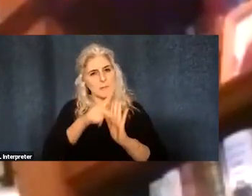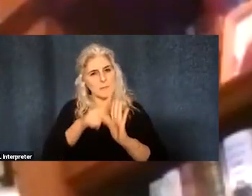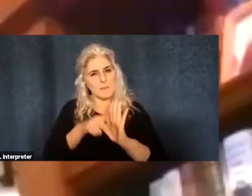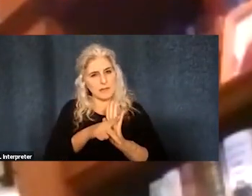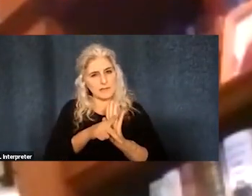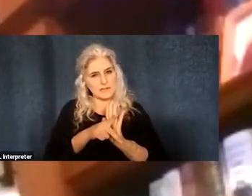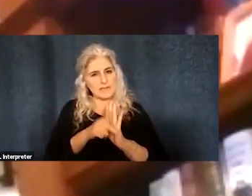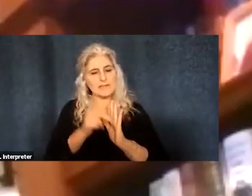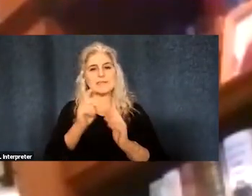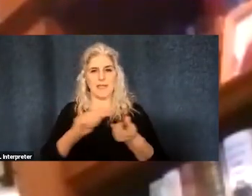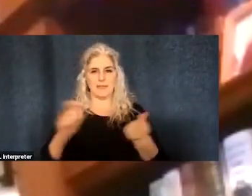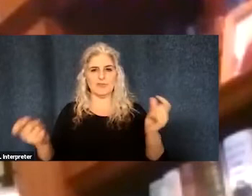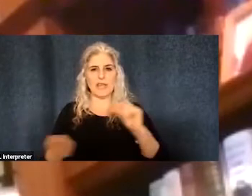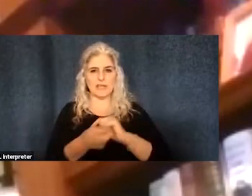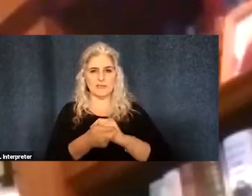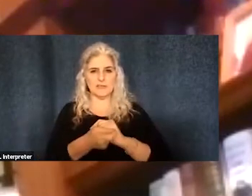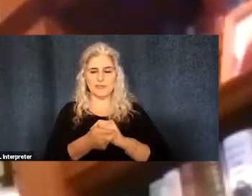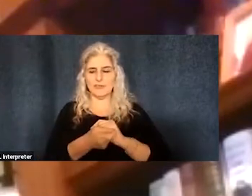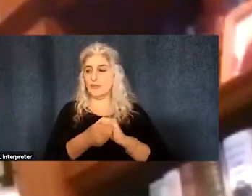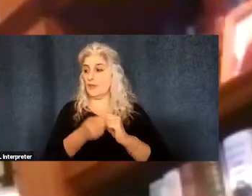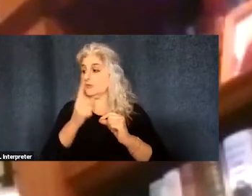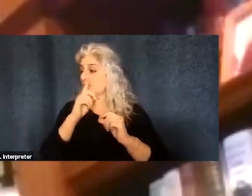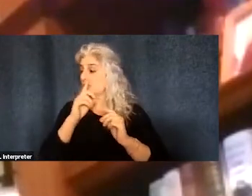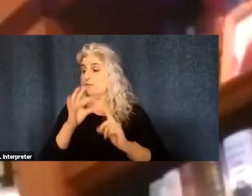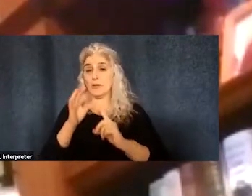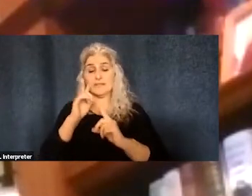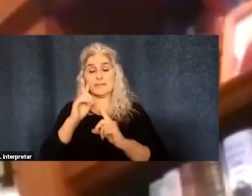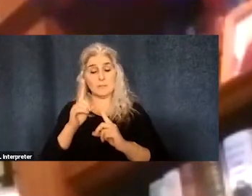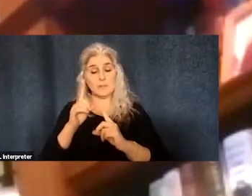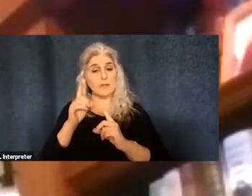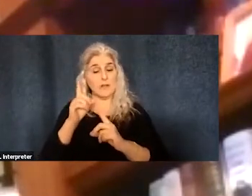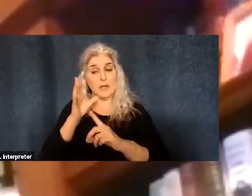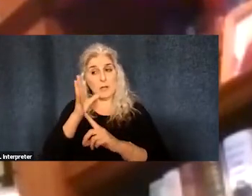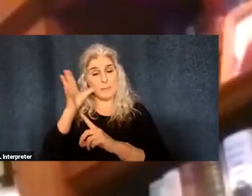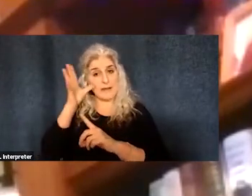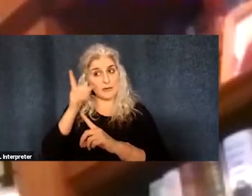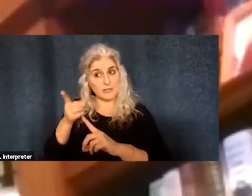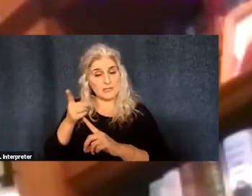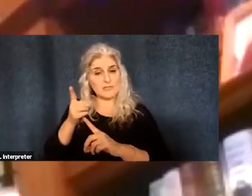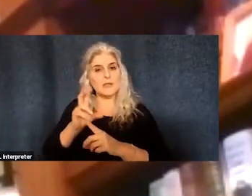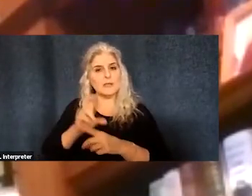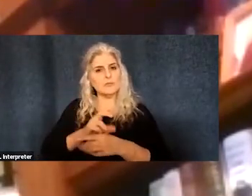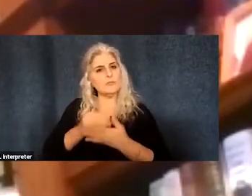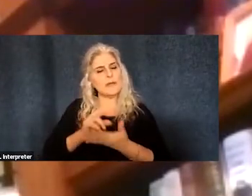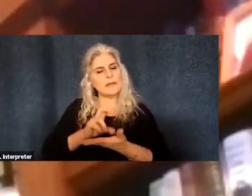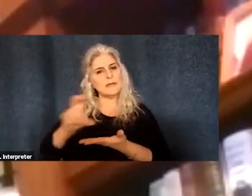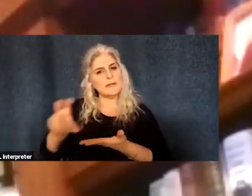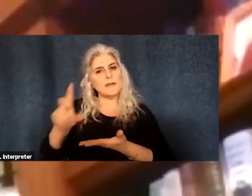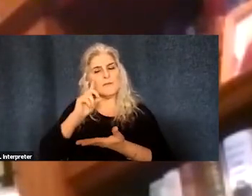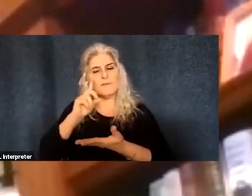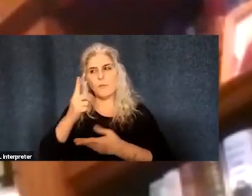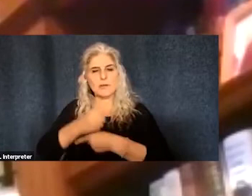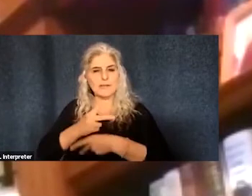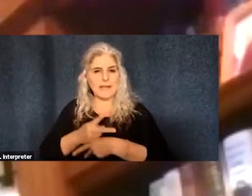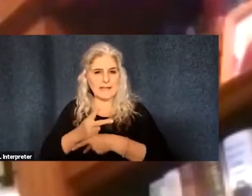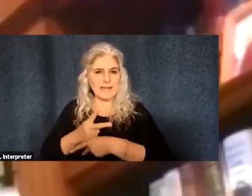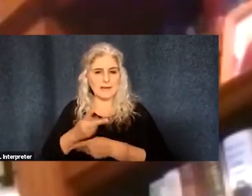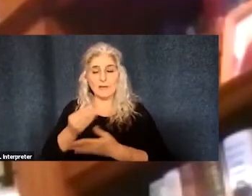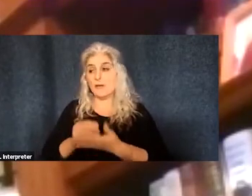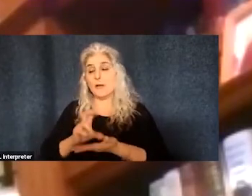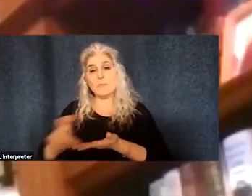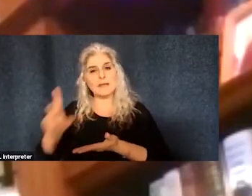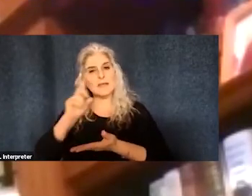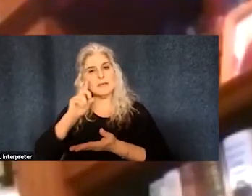given special amounts of money to parents for daycare or other things, education for their kids. And so I